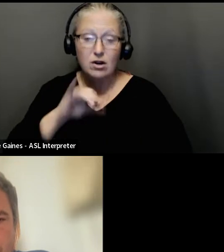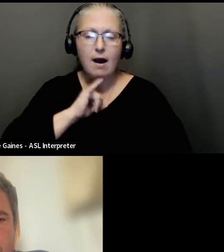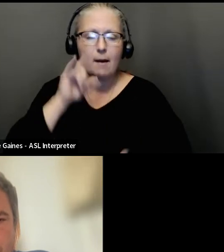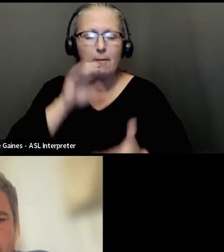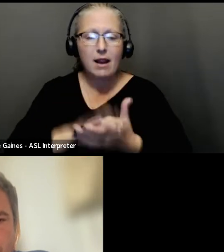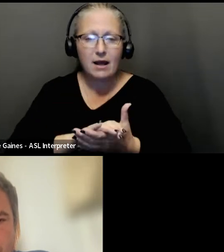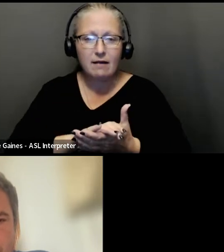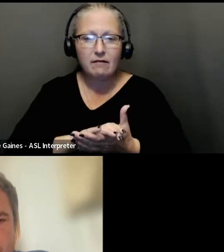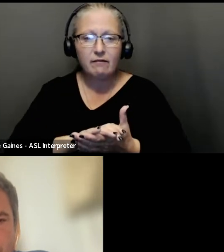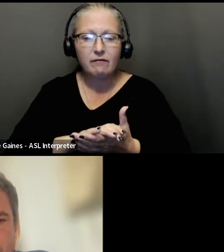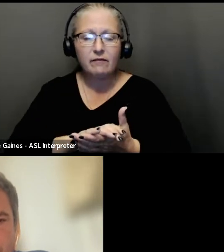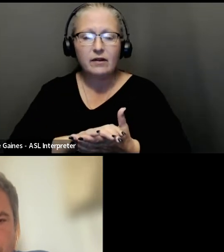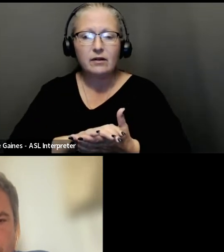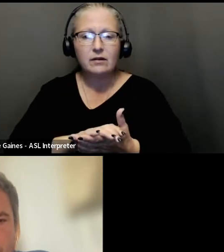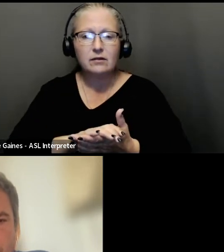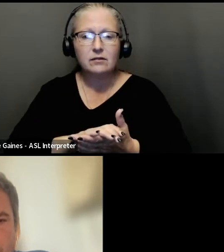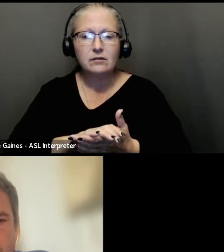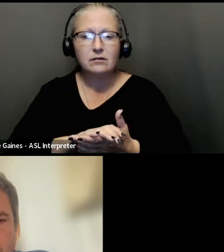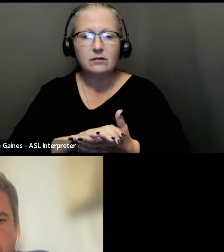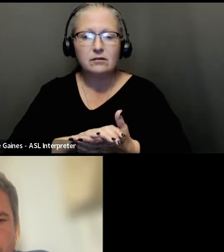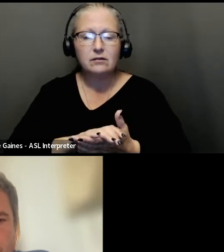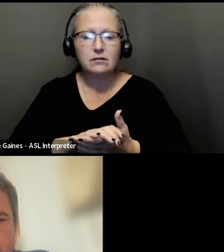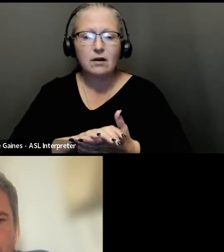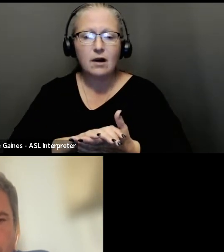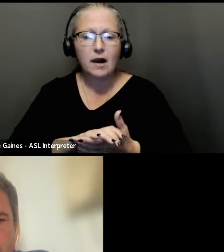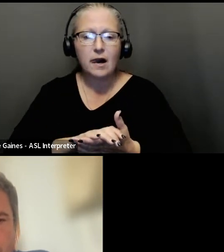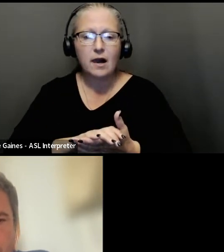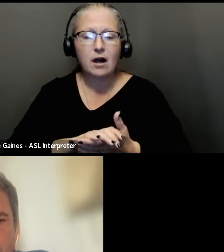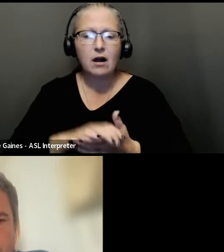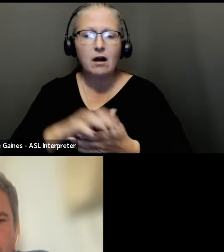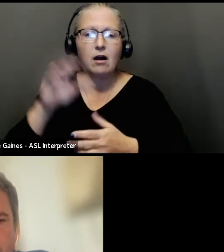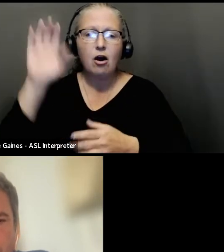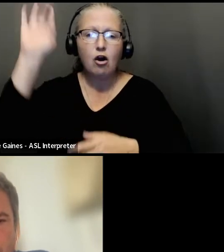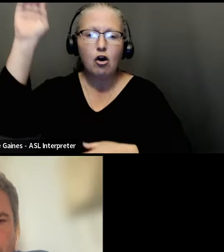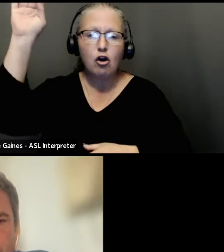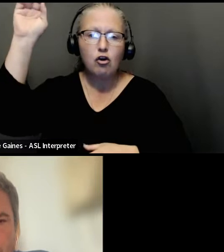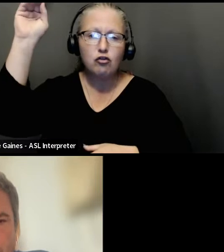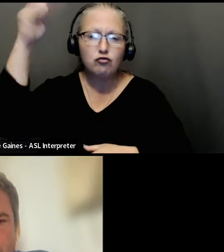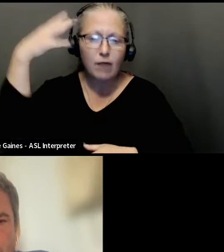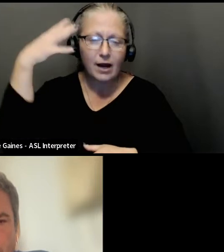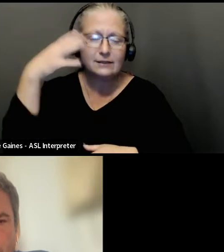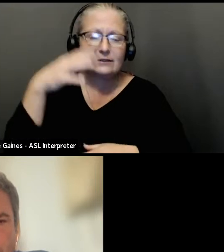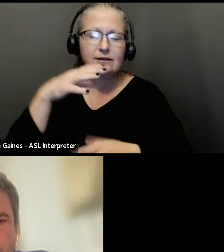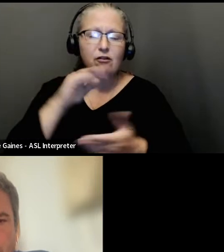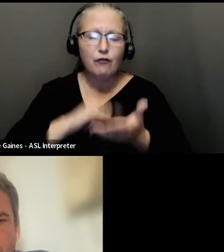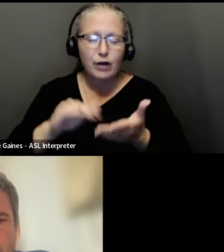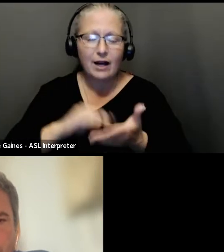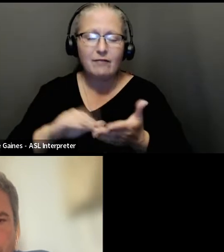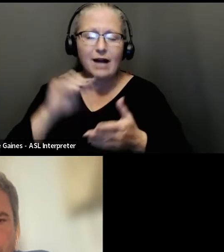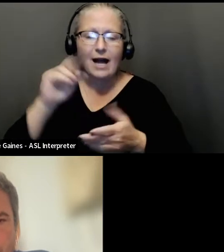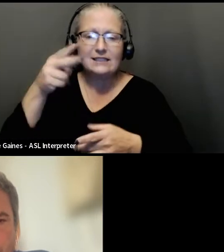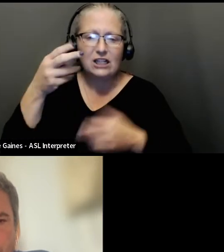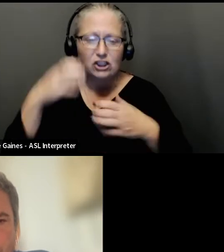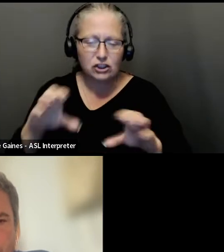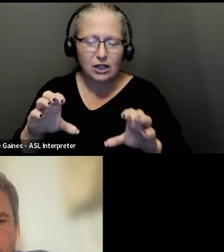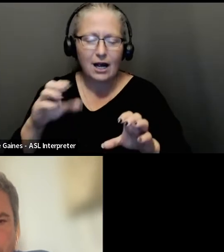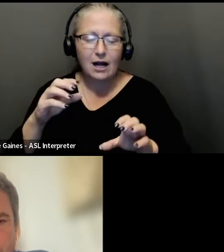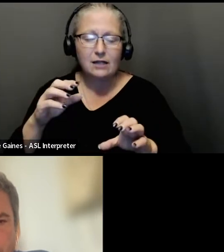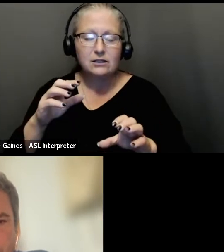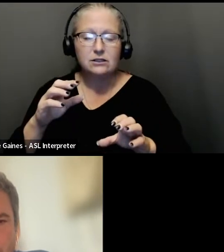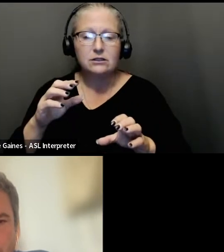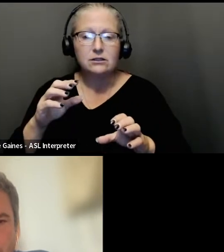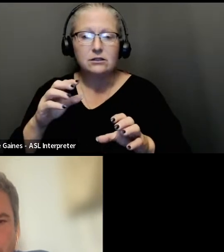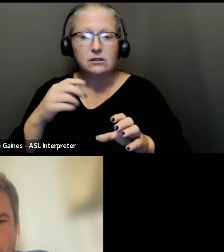in grace and forgiveness and second chances. And I think that we owe that to